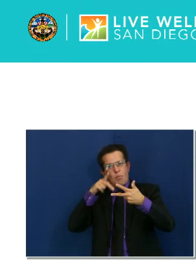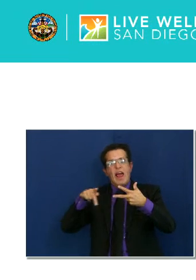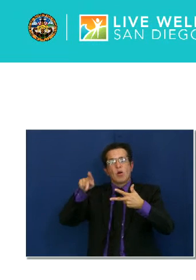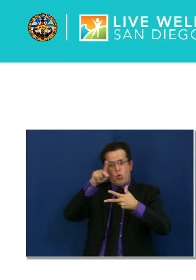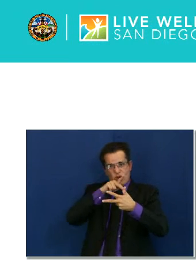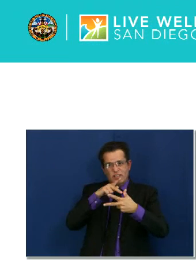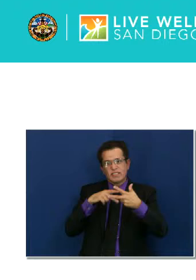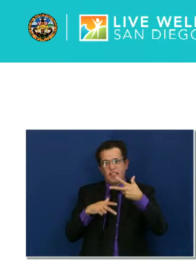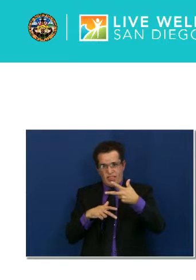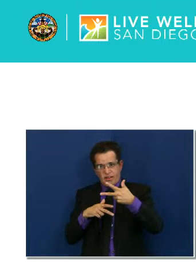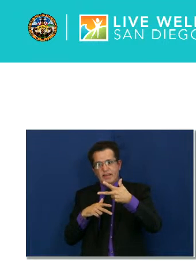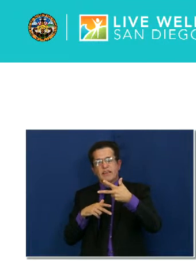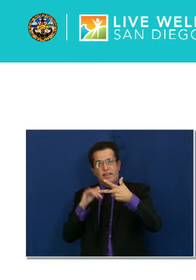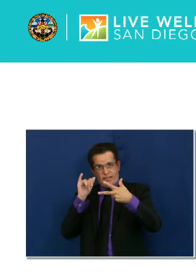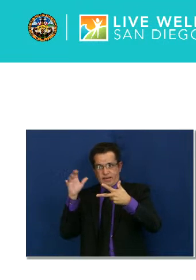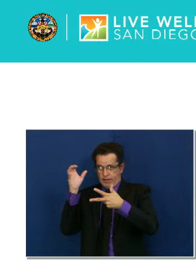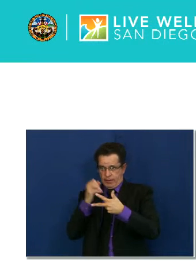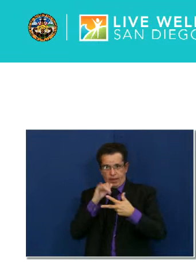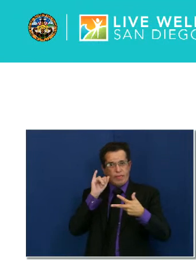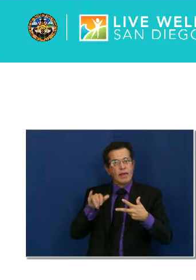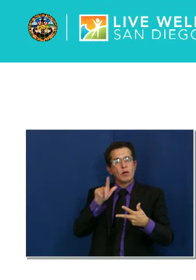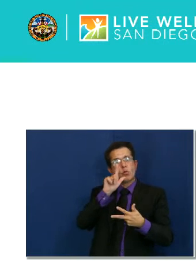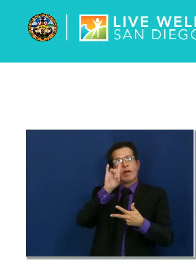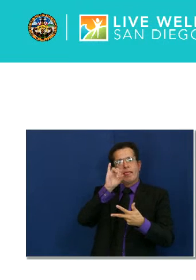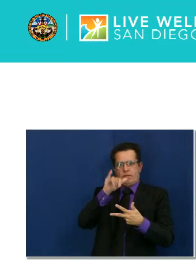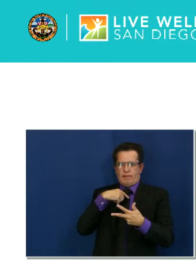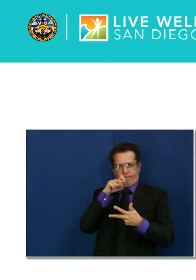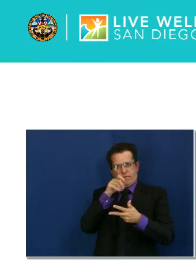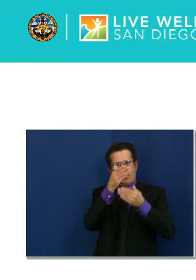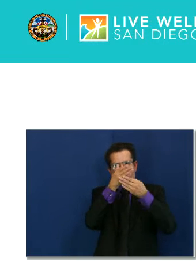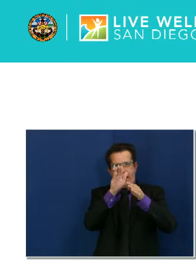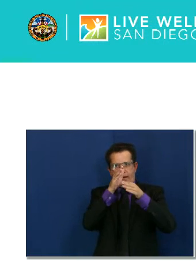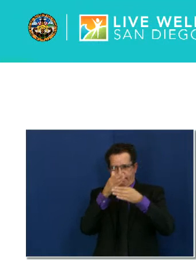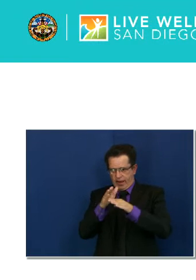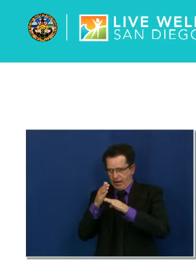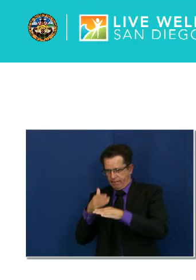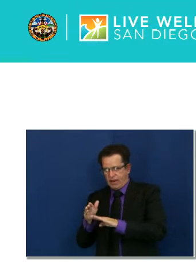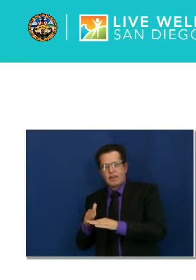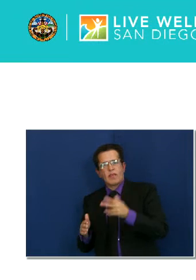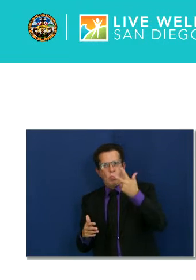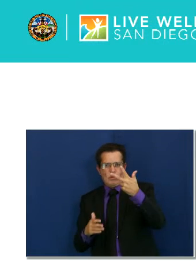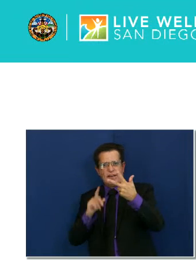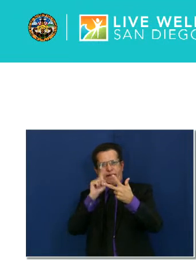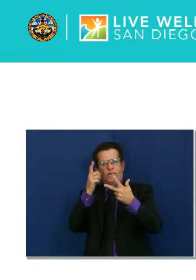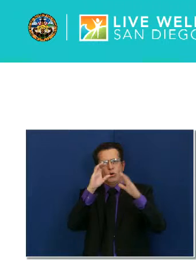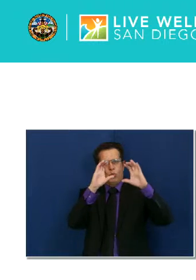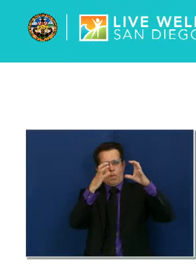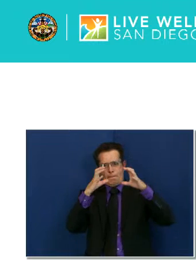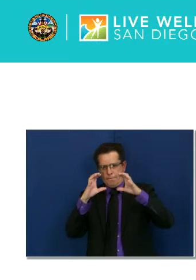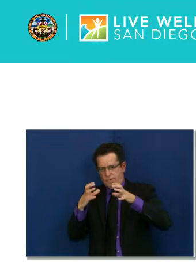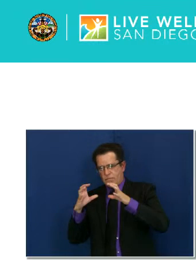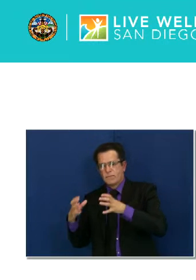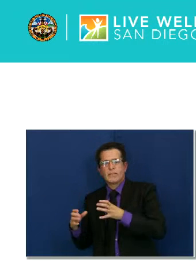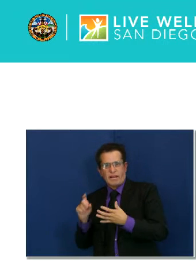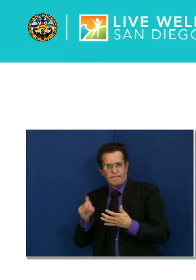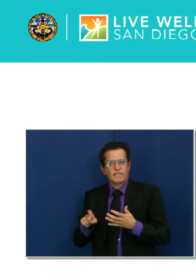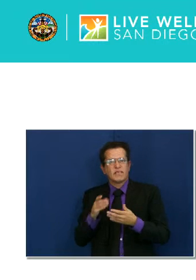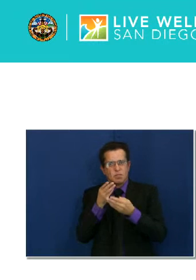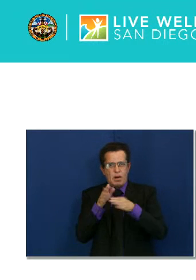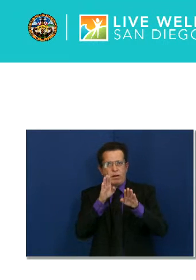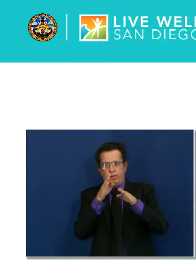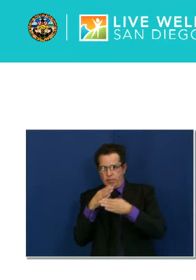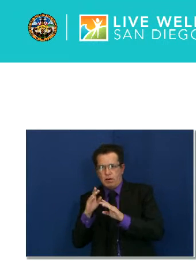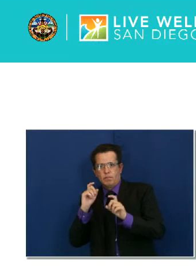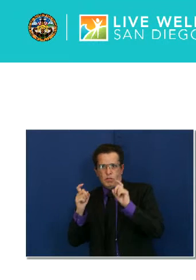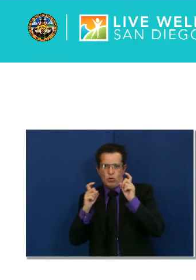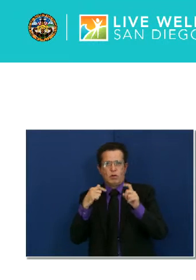this component, healthcare personnel, across 3 tiers. So our staff and our community